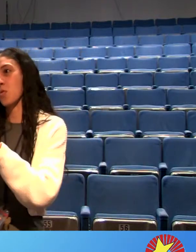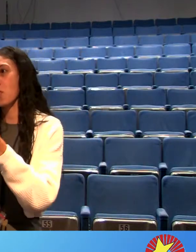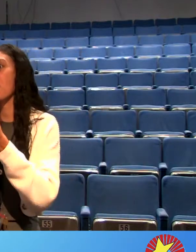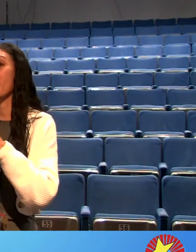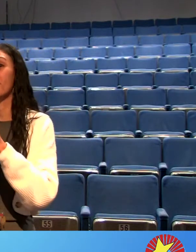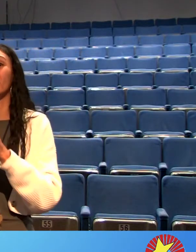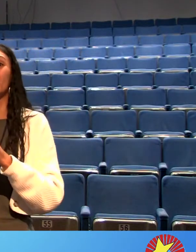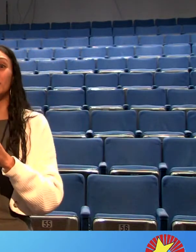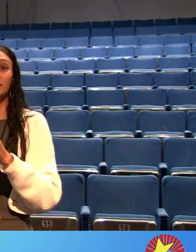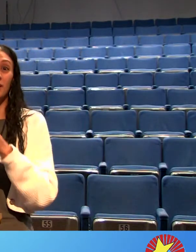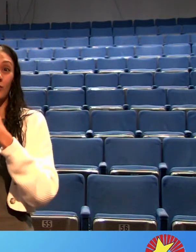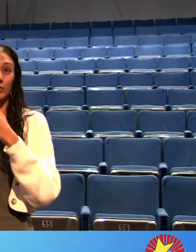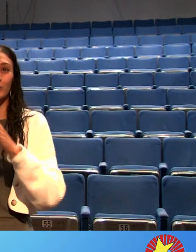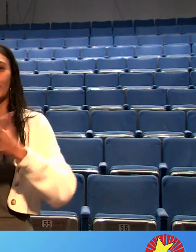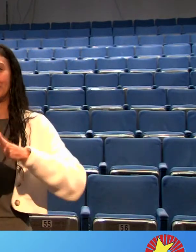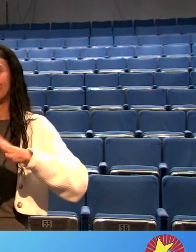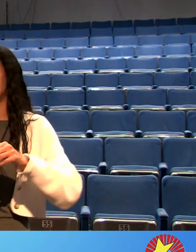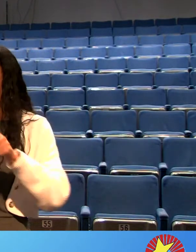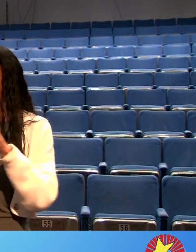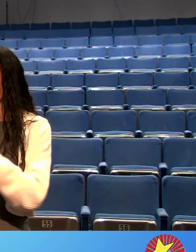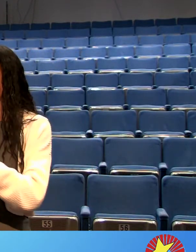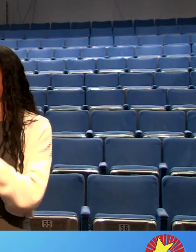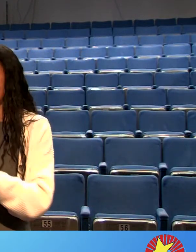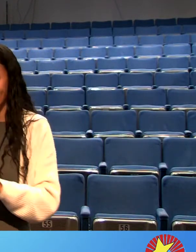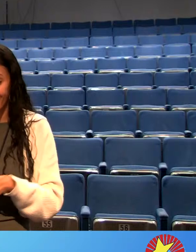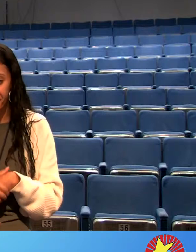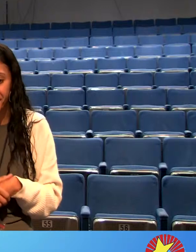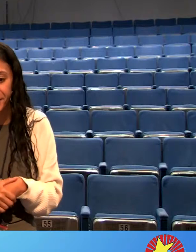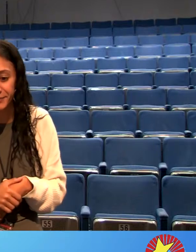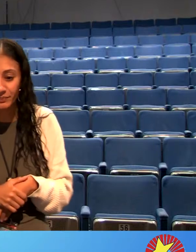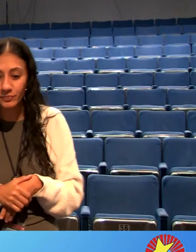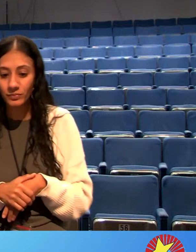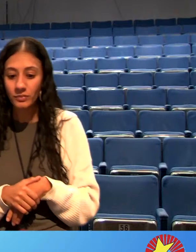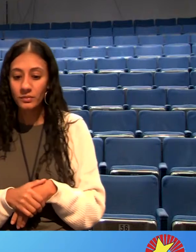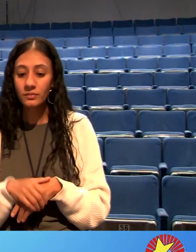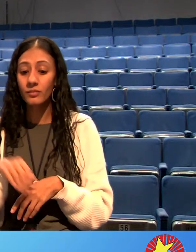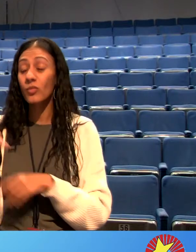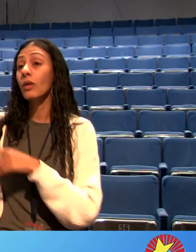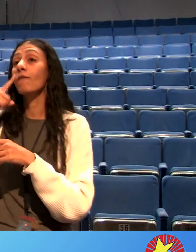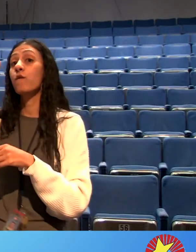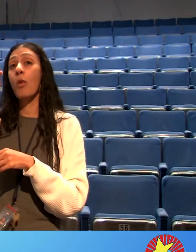Our sample sizes are small because of our specific disabilities.